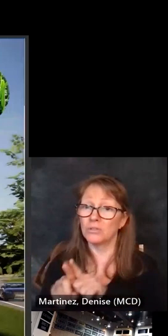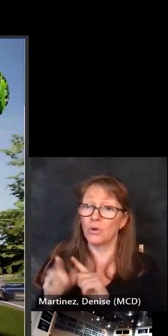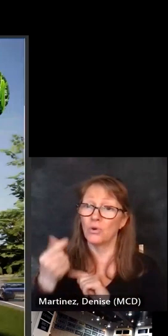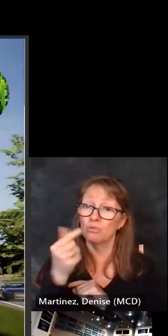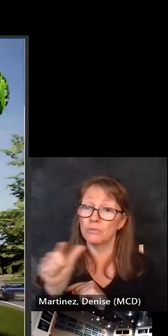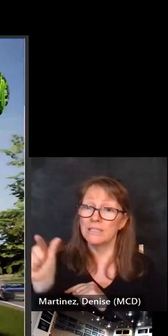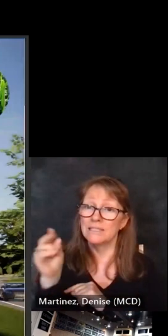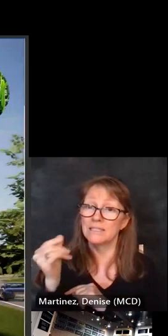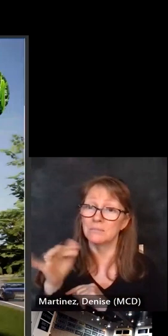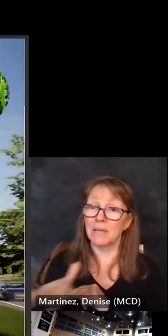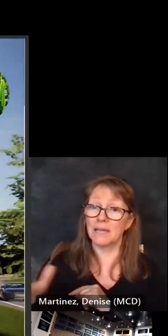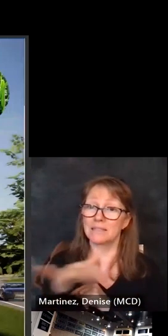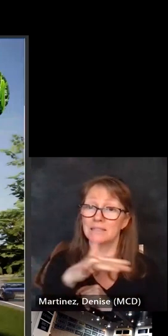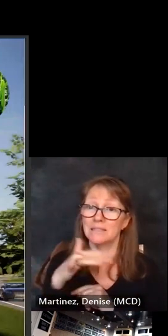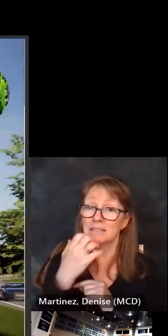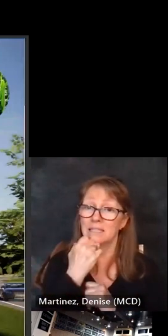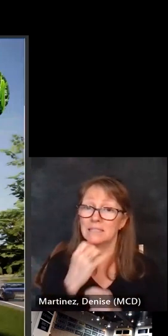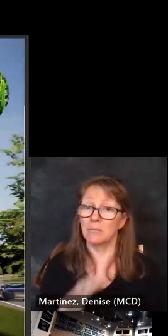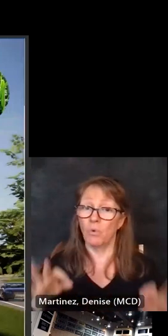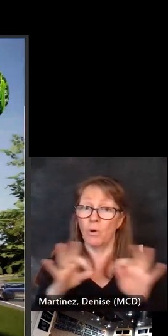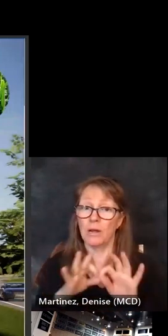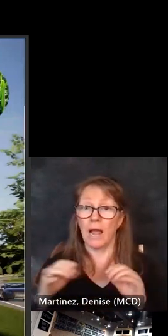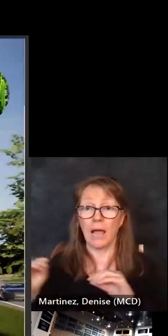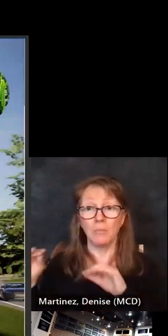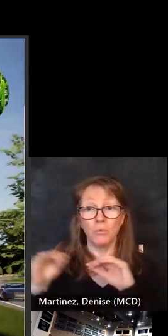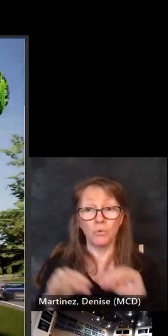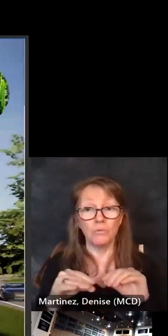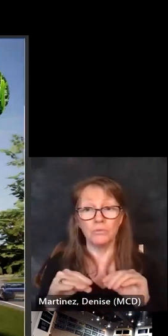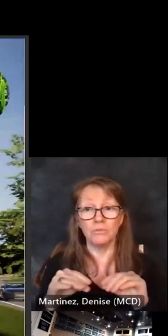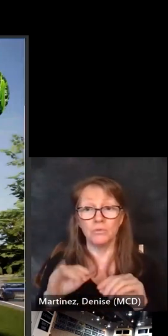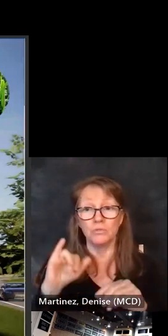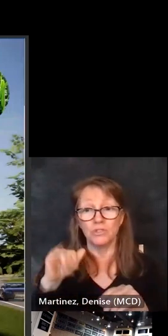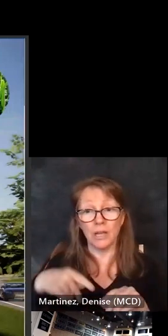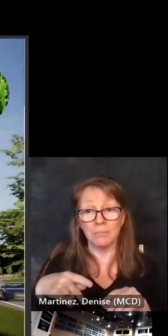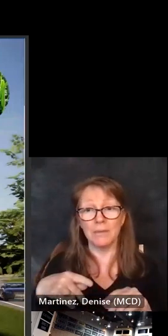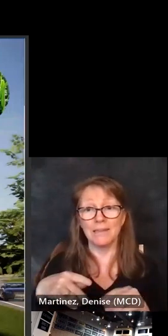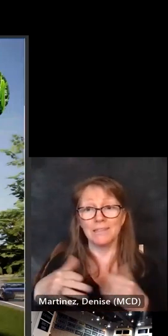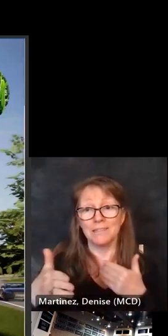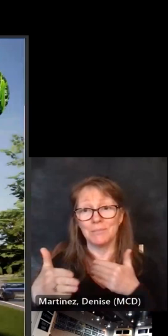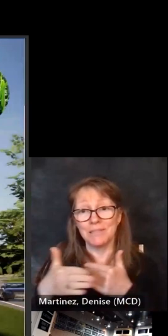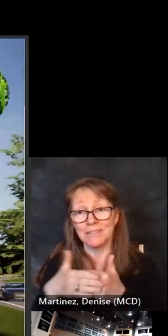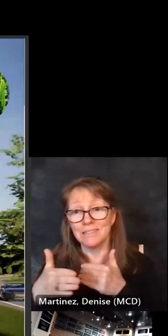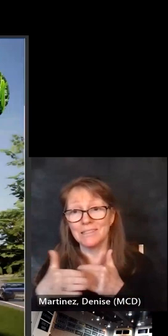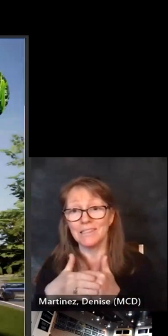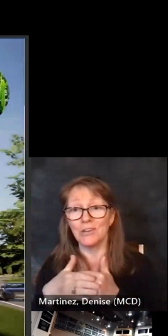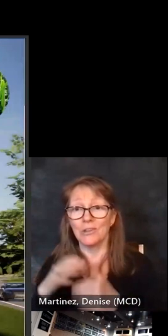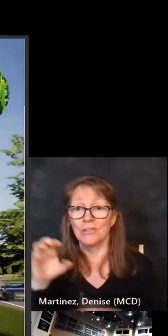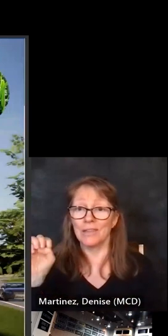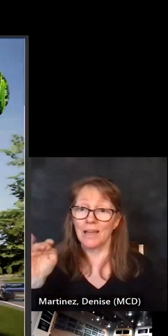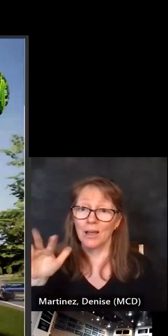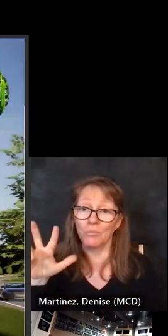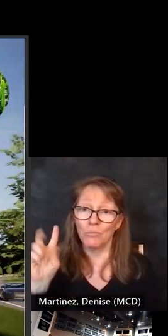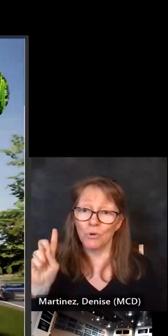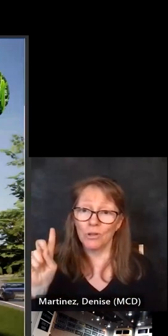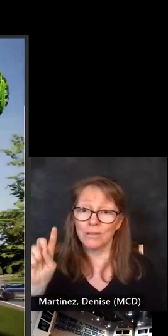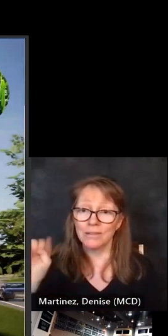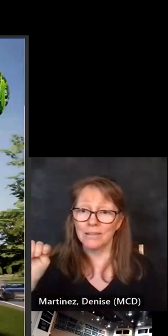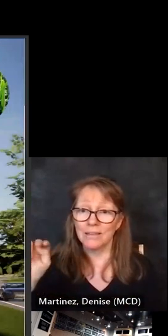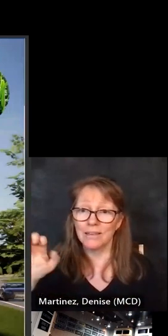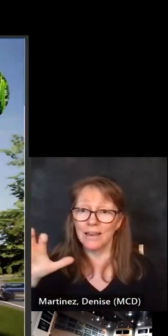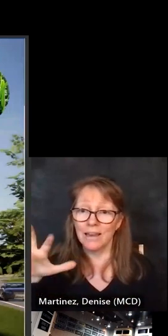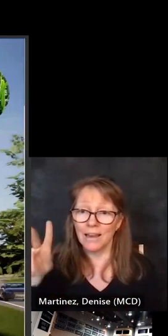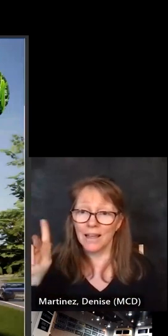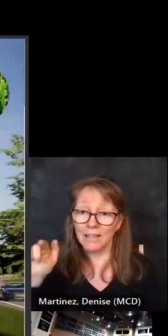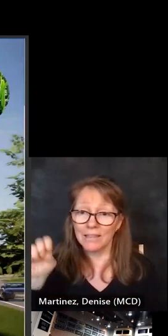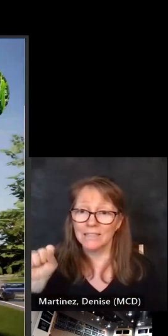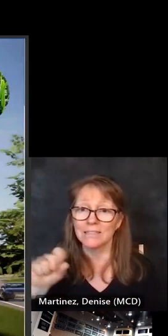I moved to this neighborhood to be near the Emerald Necklace, near Franklin Park. So I